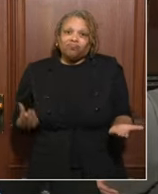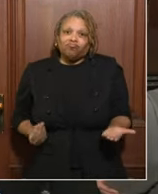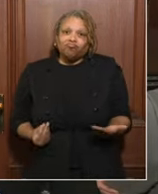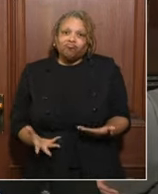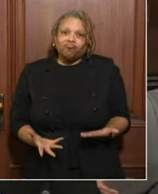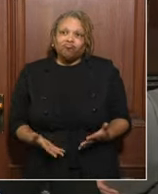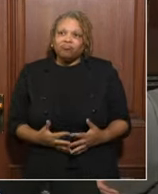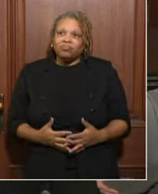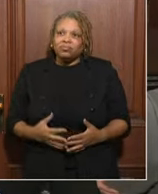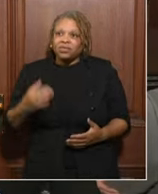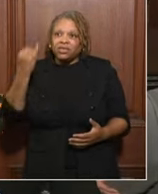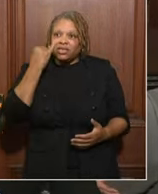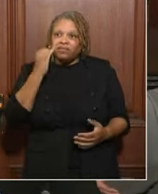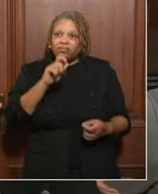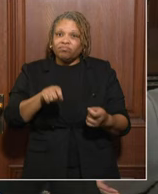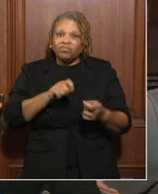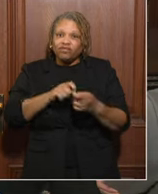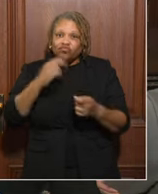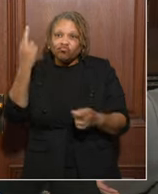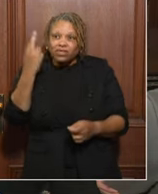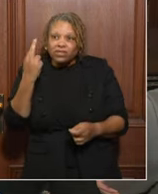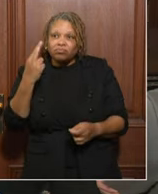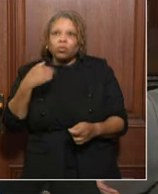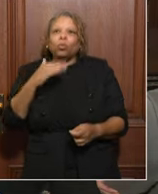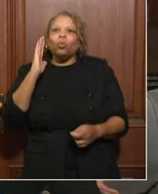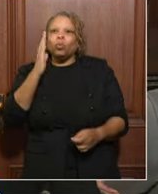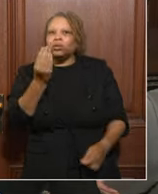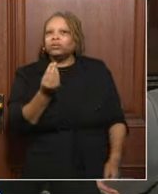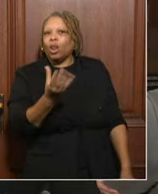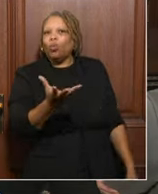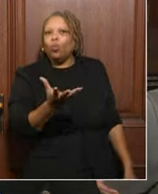had a specific reason to, we would share that information.